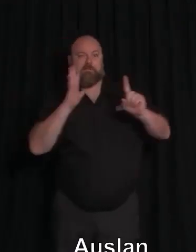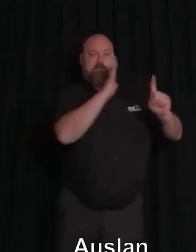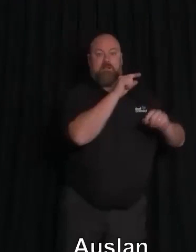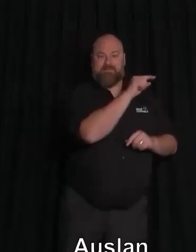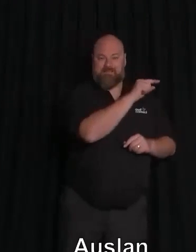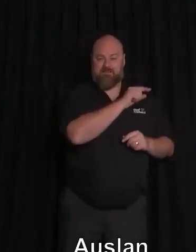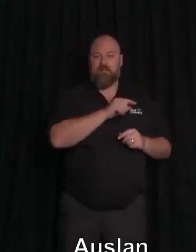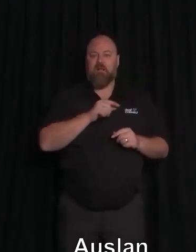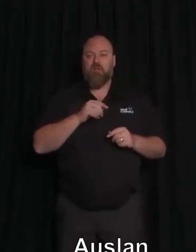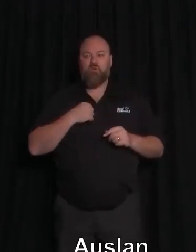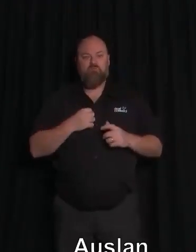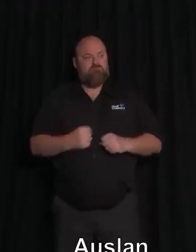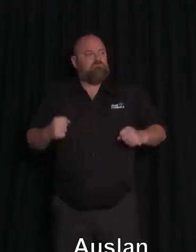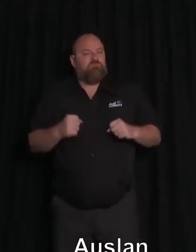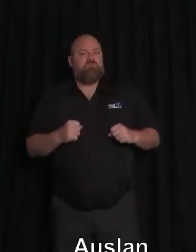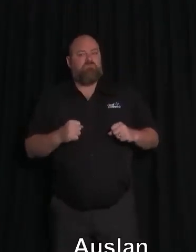together and